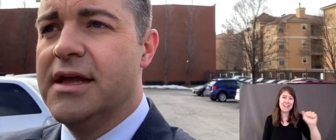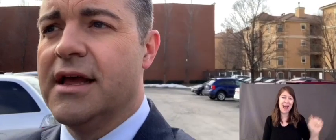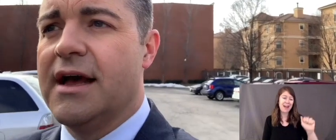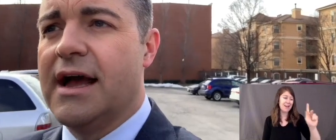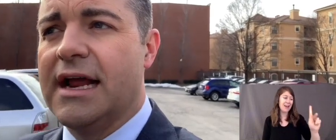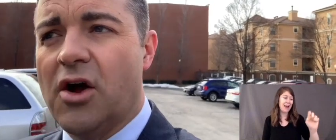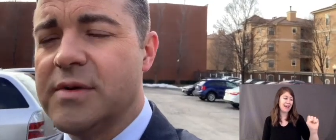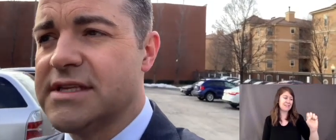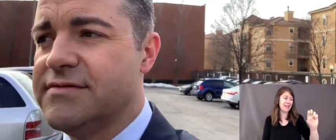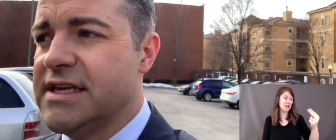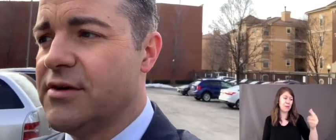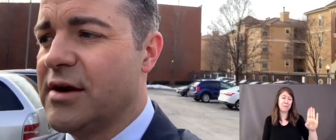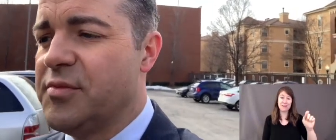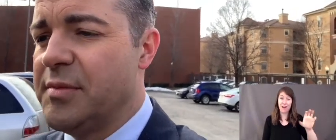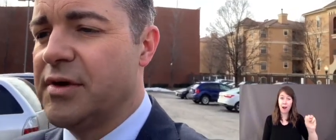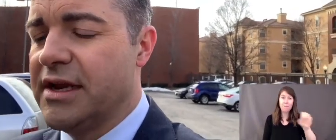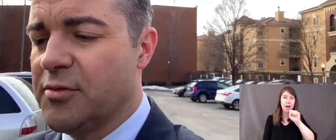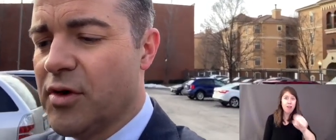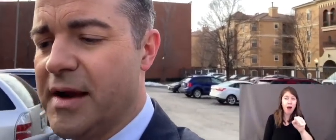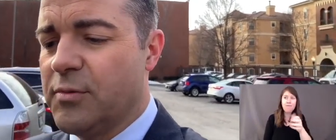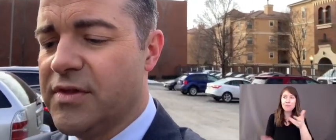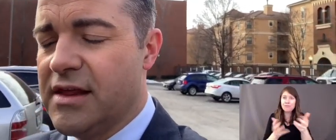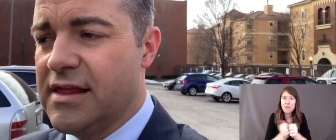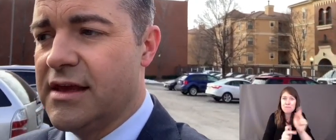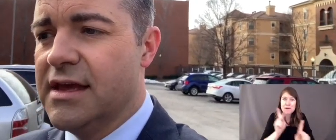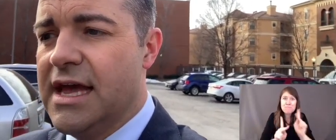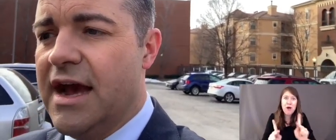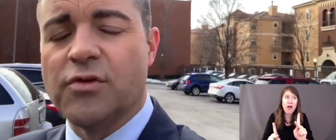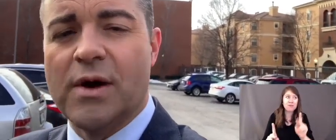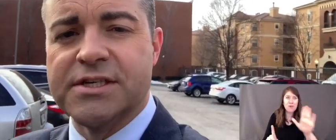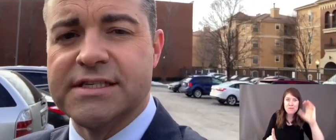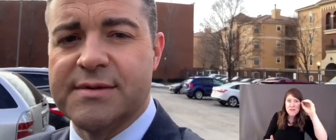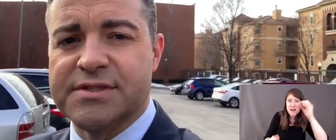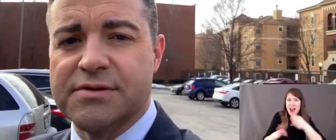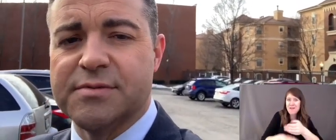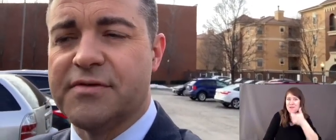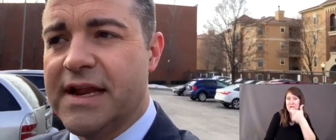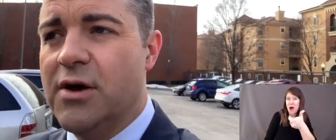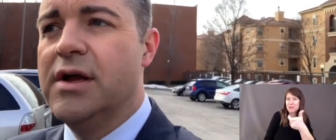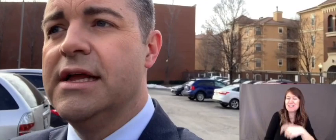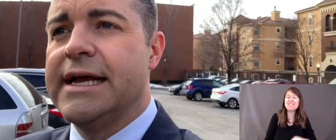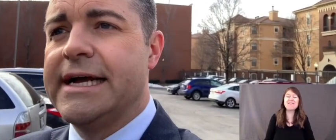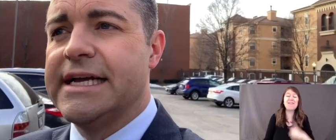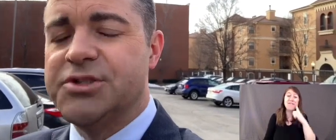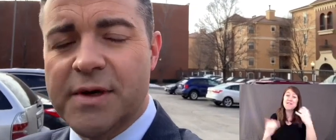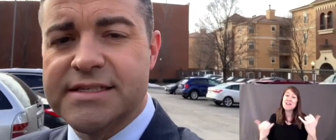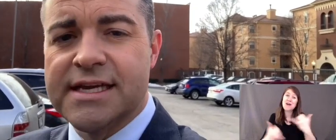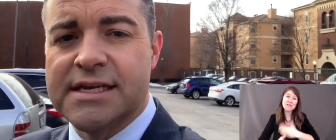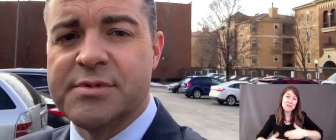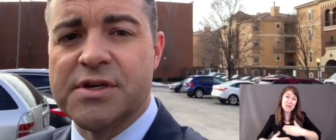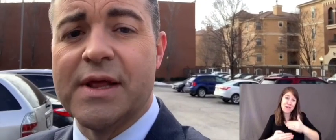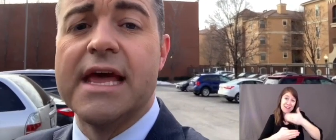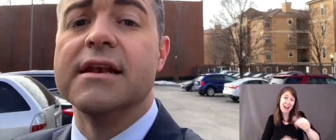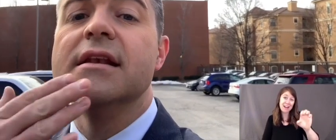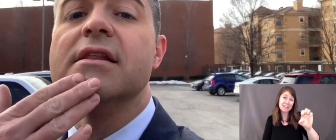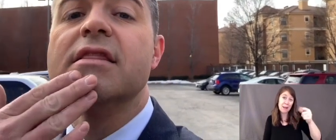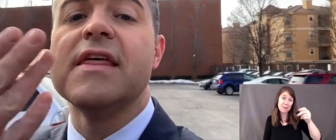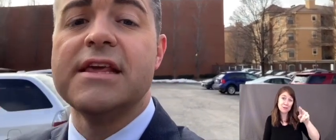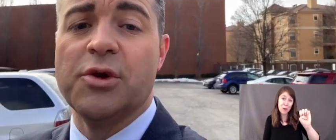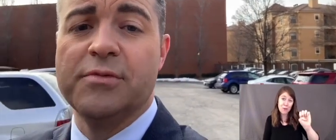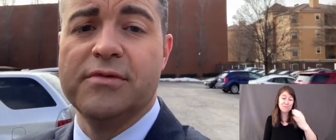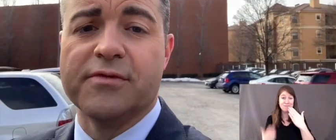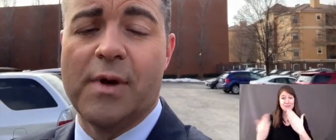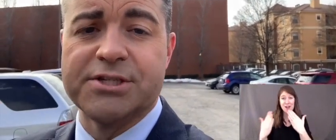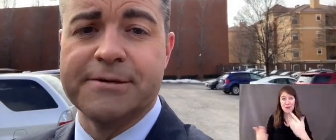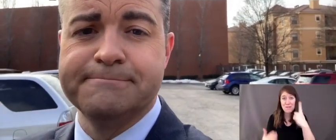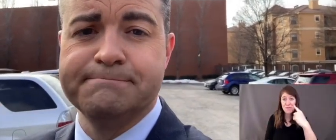taylor.hemness@kshb.com. I always love to interact with people and hear more about what they think after watching these episodes. But for now, enjoy this next episode, and thank